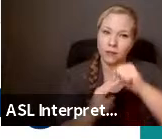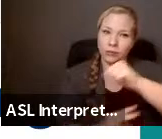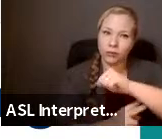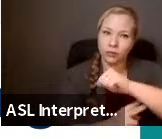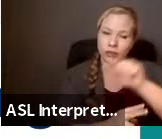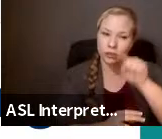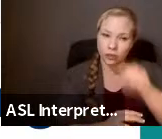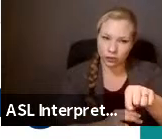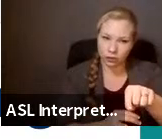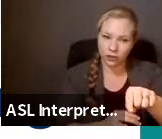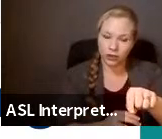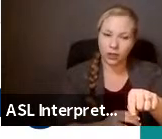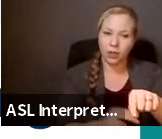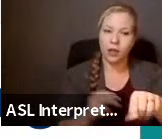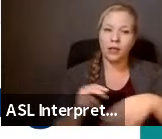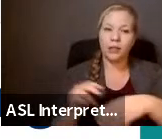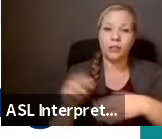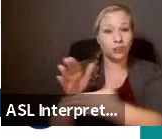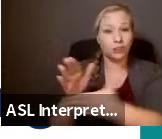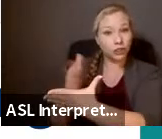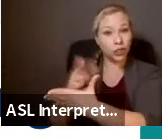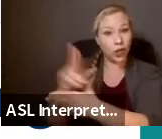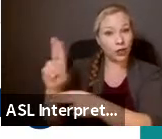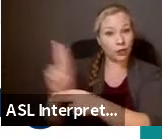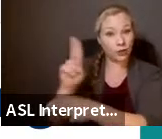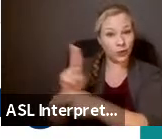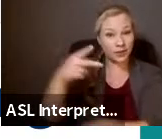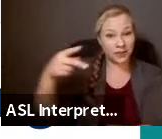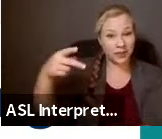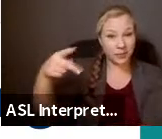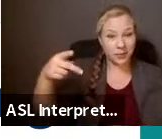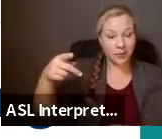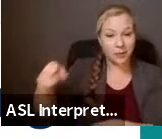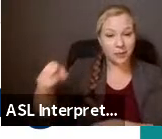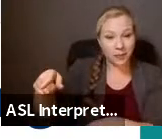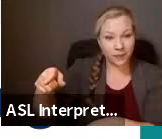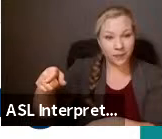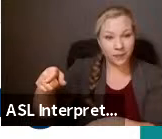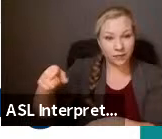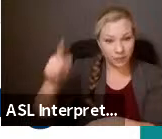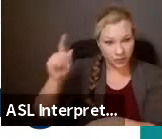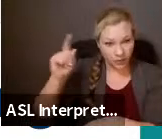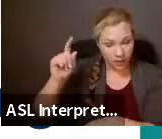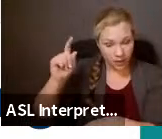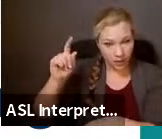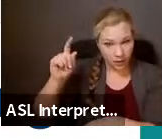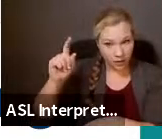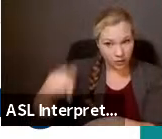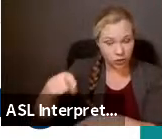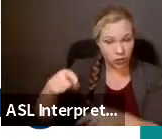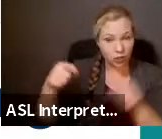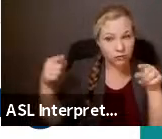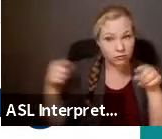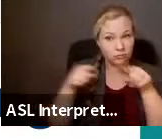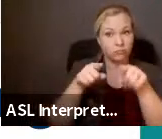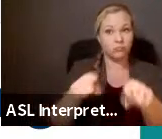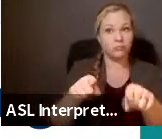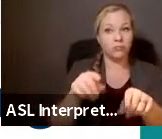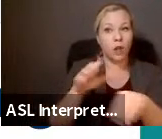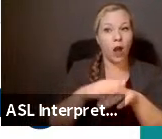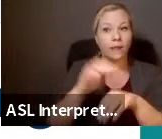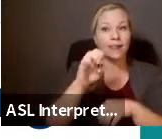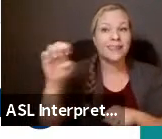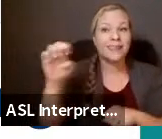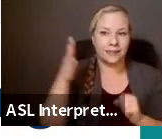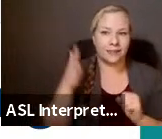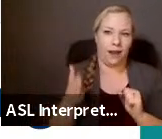is run it along the east arterial. And so what that accomplishes is a much